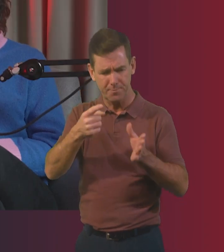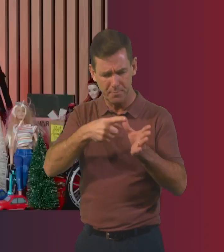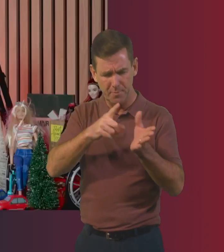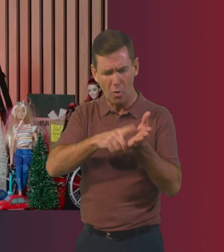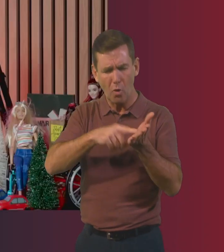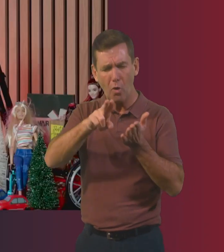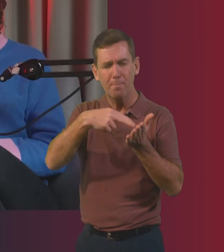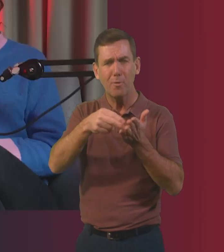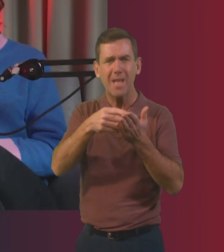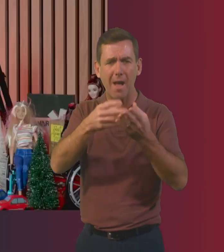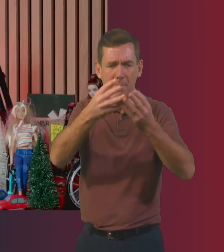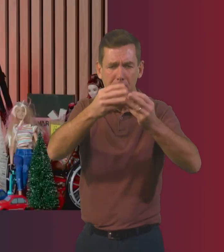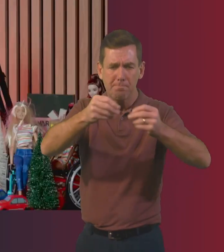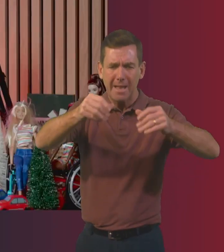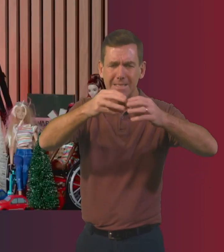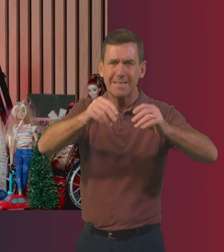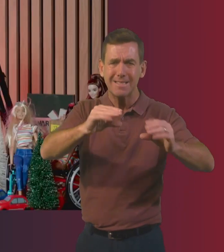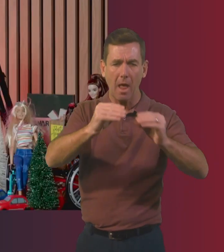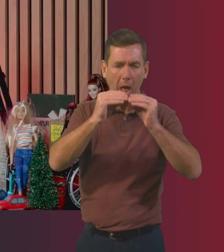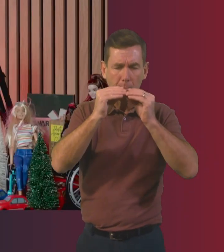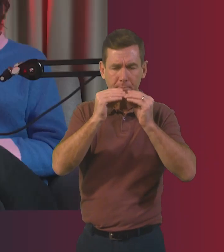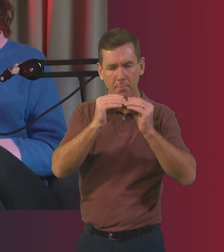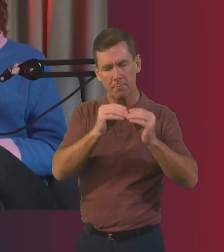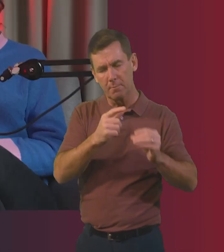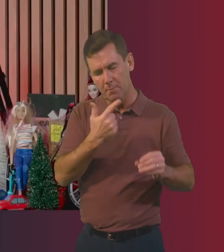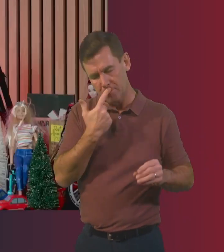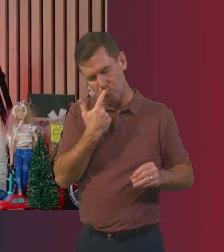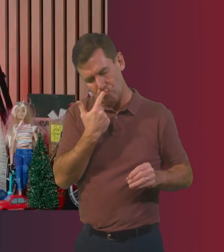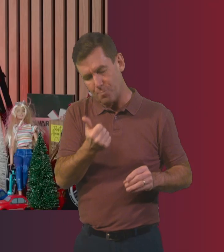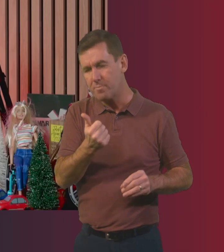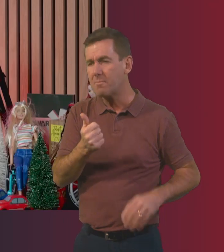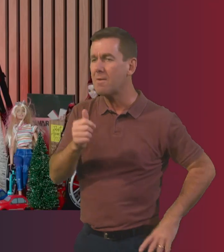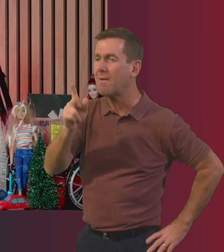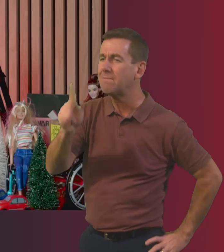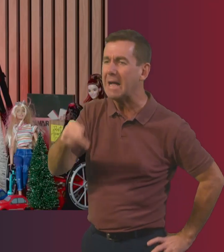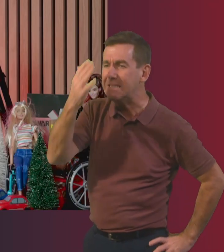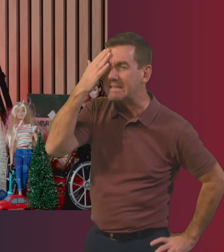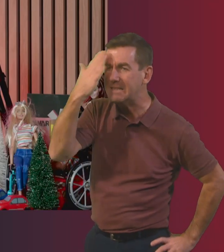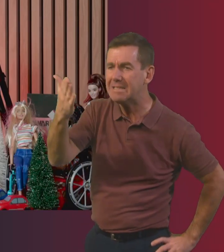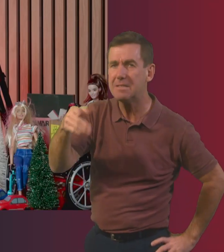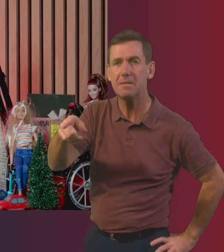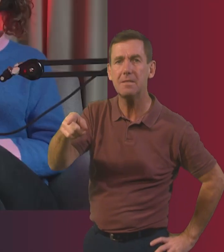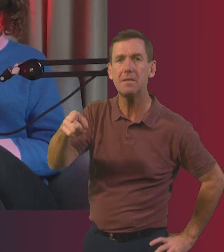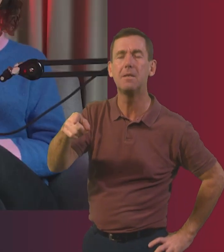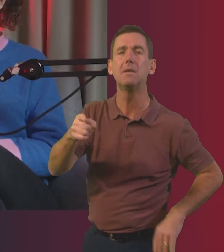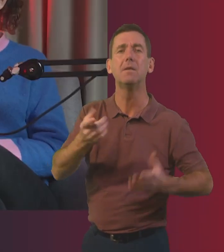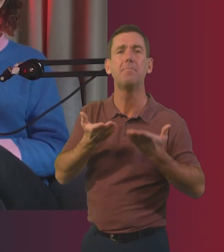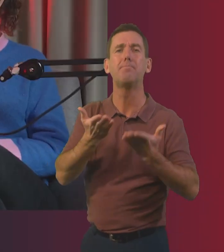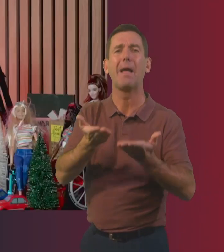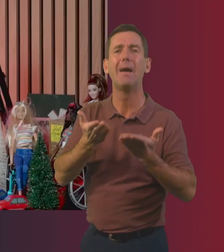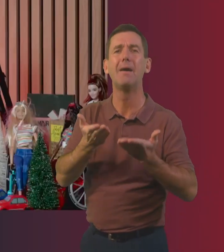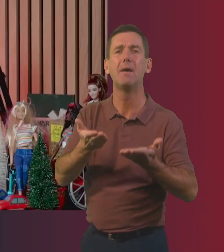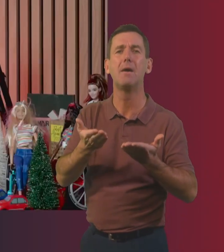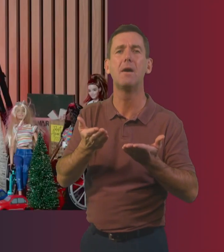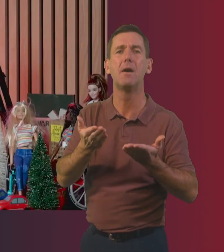in your mouth. Oh, really? Yeah. Oh, is that what it is? That's Okay. Is that where I'm going wrong? I need to Air learn. fryer. Yeah, all that. Yeah.